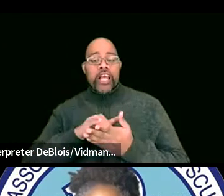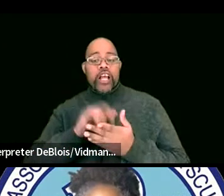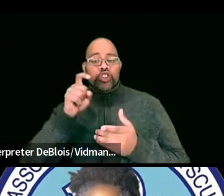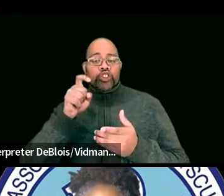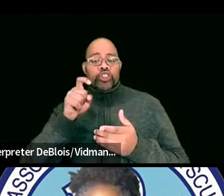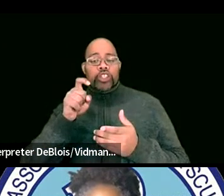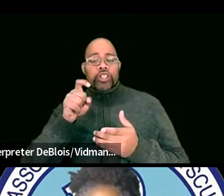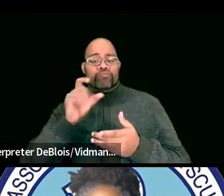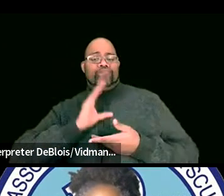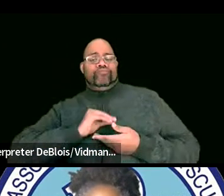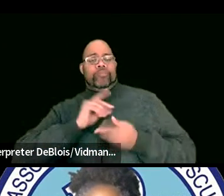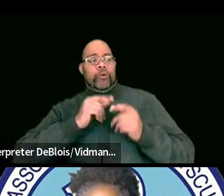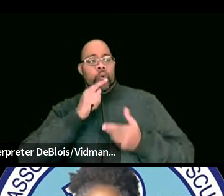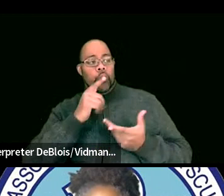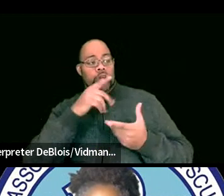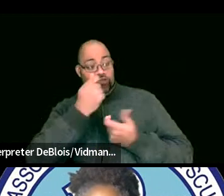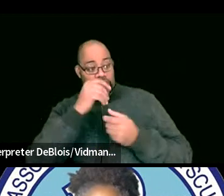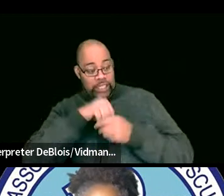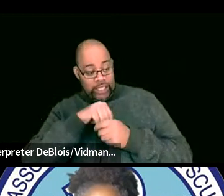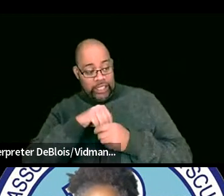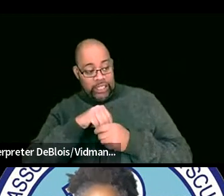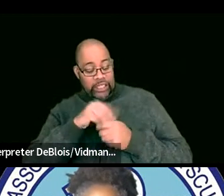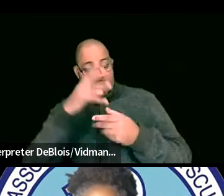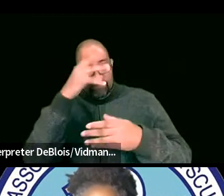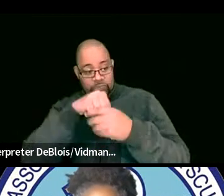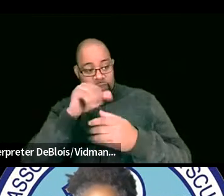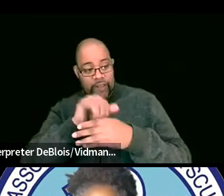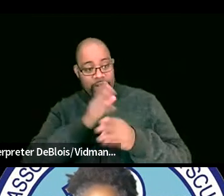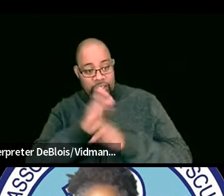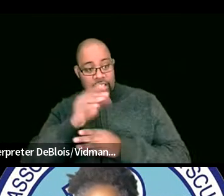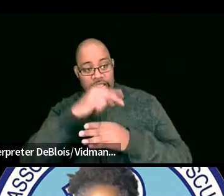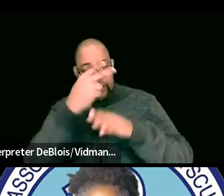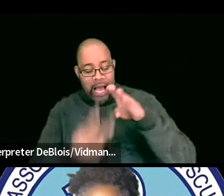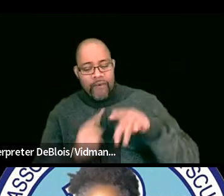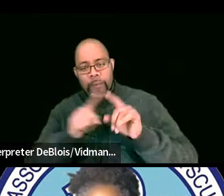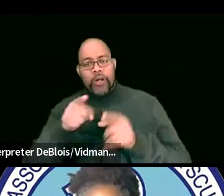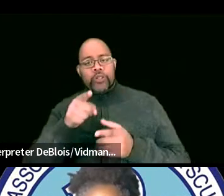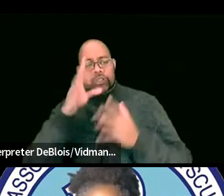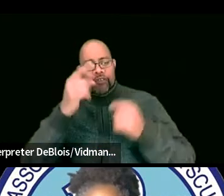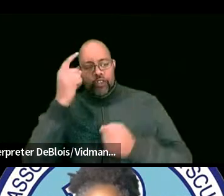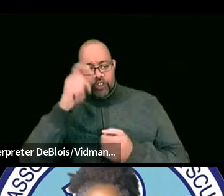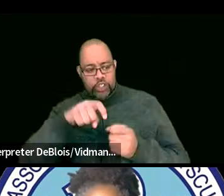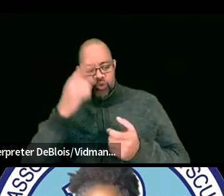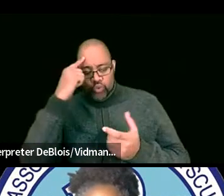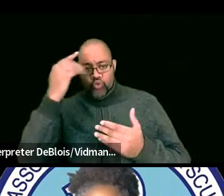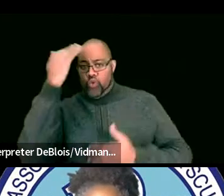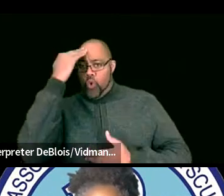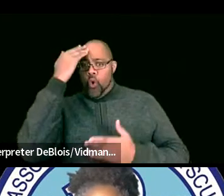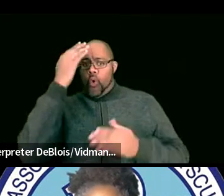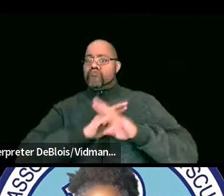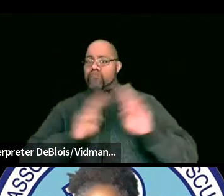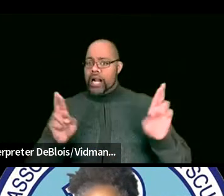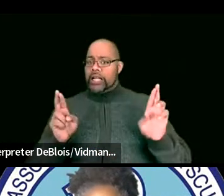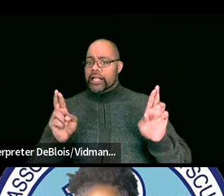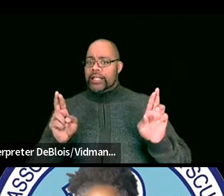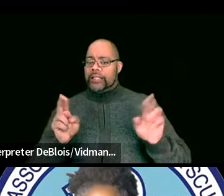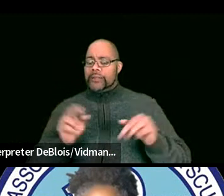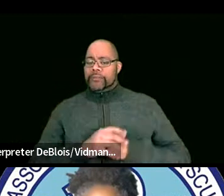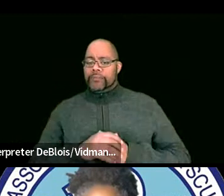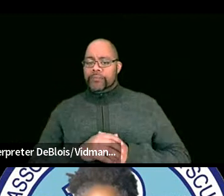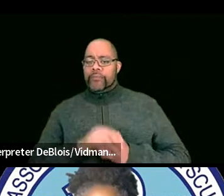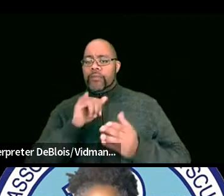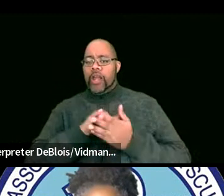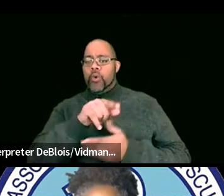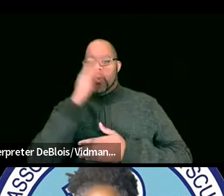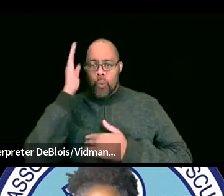discouraging for those who are watching who are interested in getting into the field of diving, but you certainly need to armor yourself and be prepared that